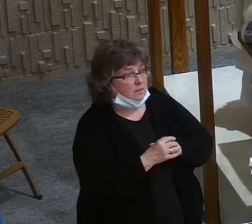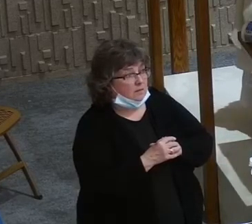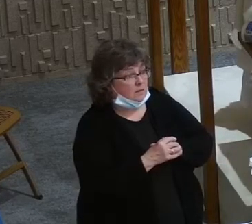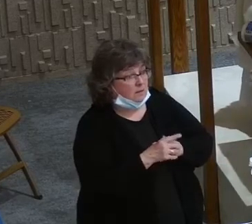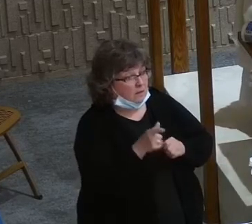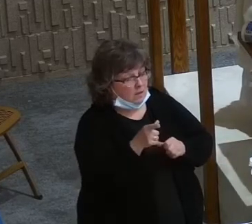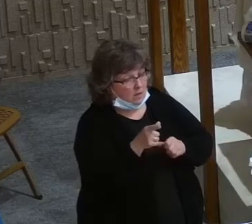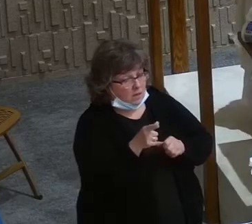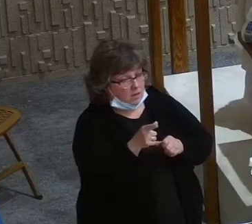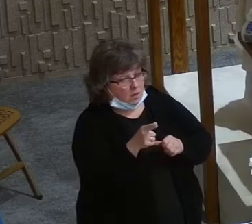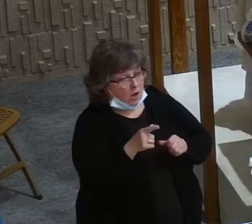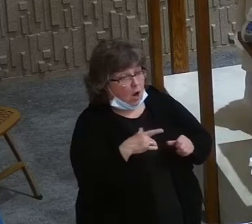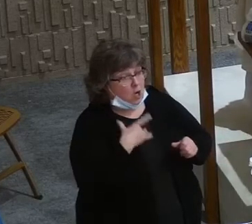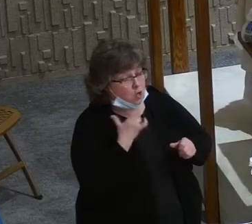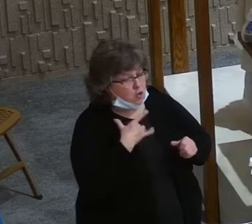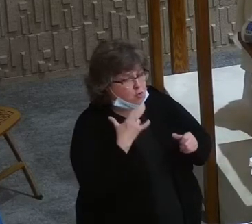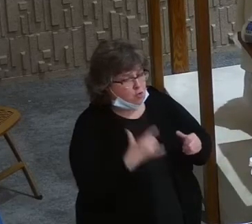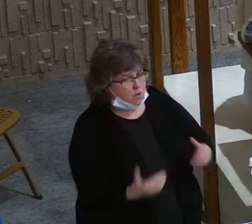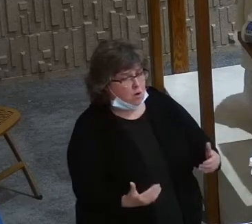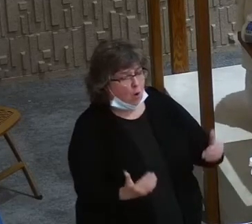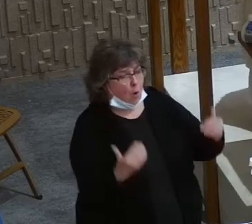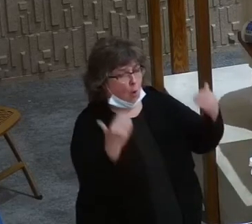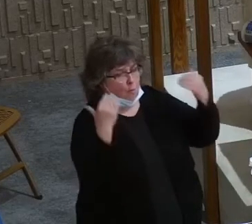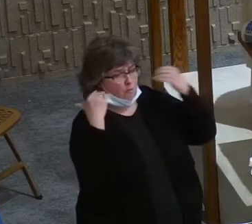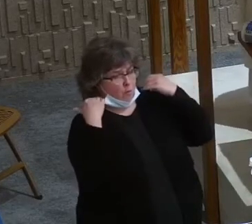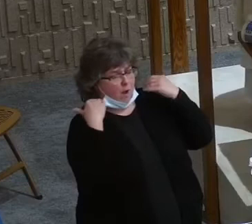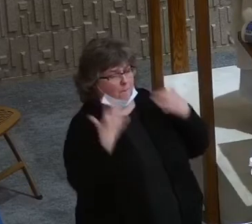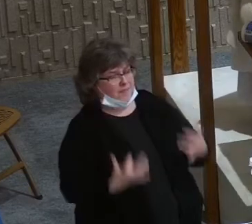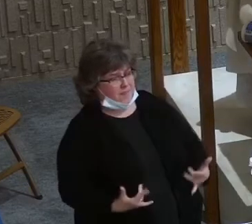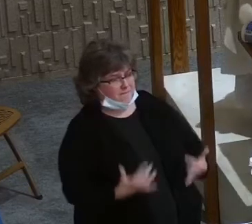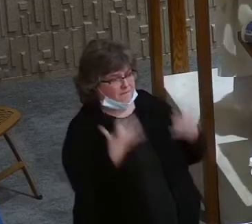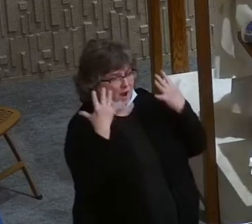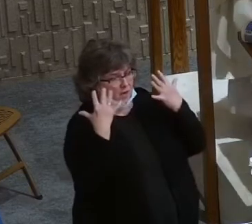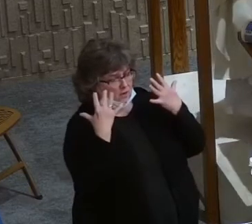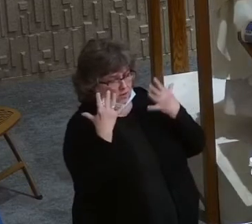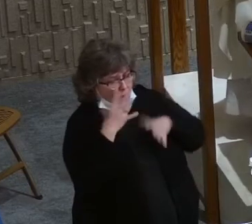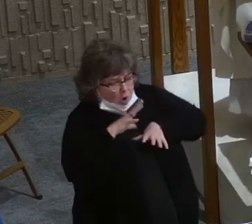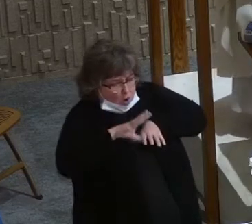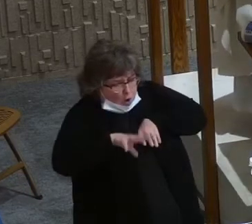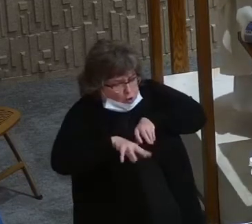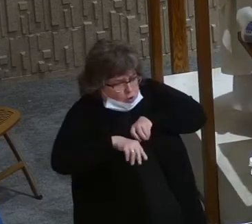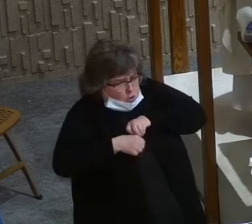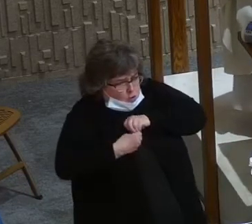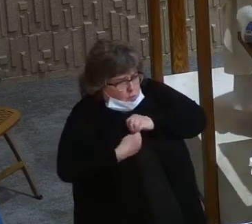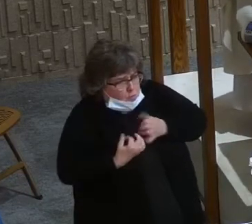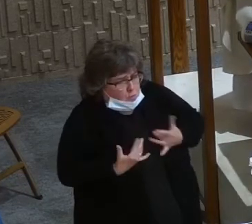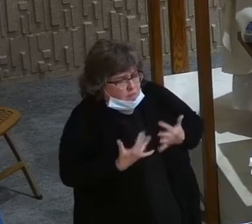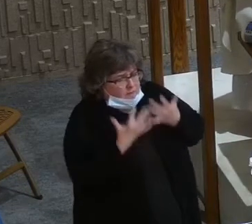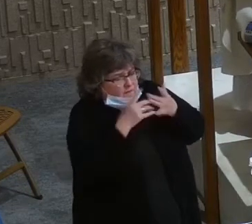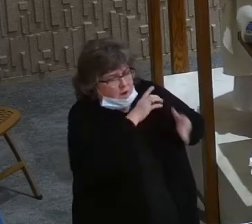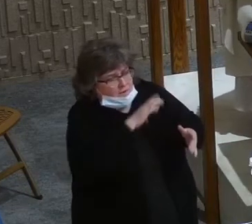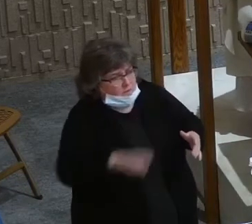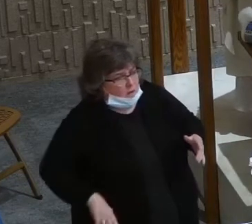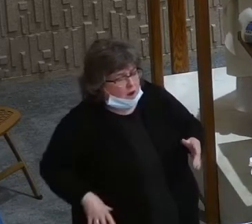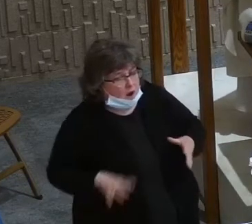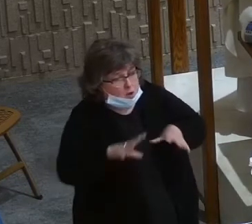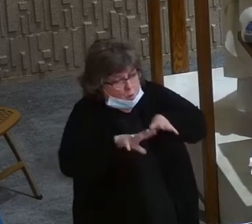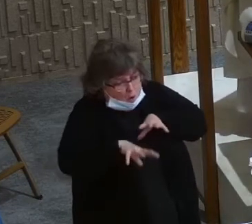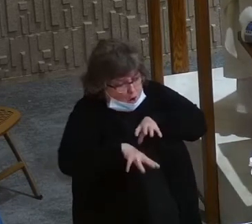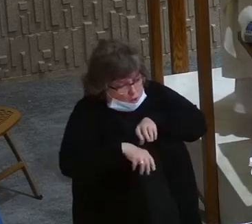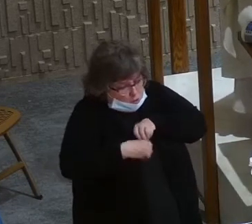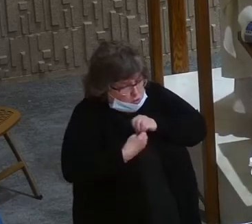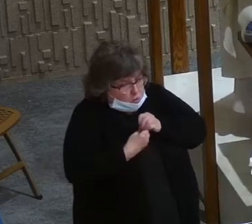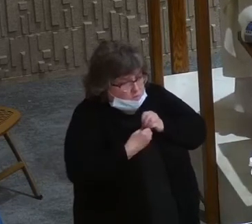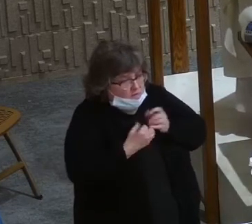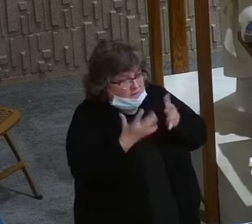Are you consumed with the fire? Are you consumed with the fire of Christ? Are you consumed